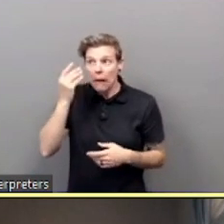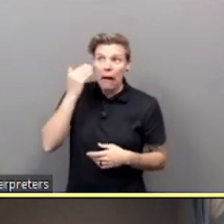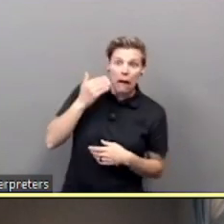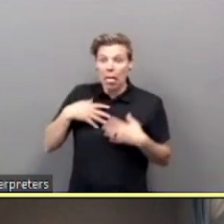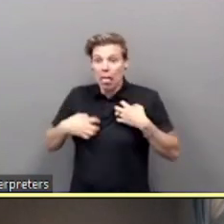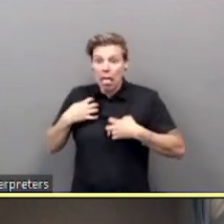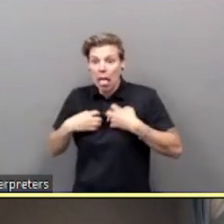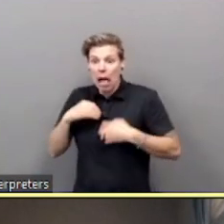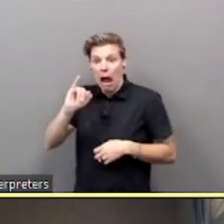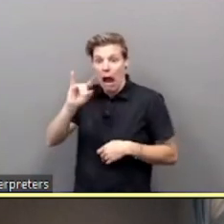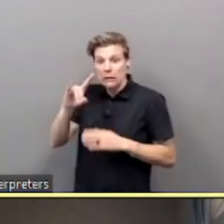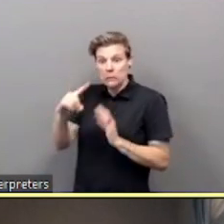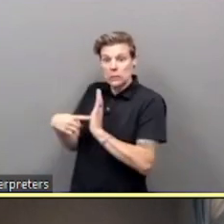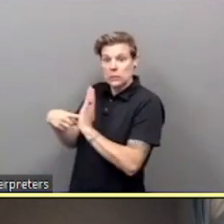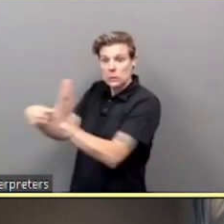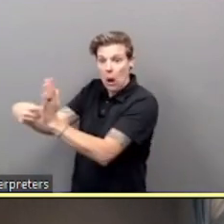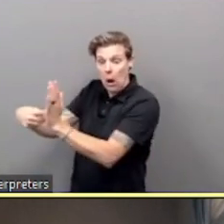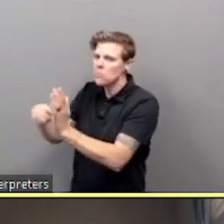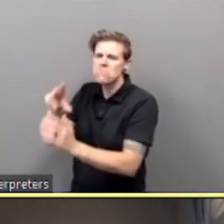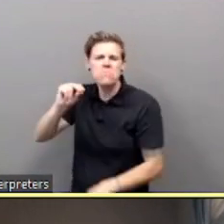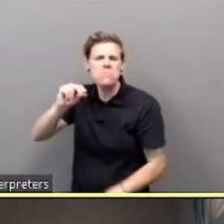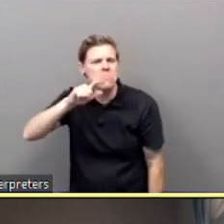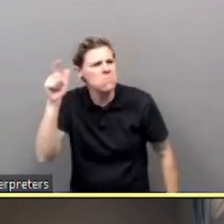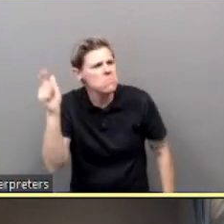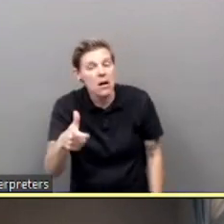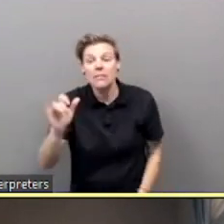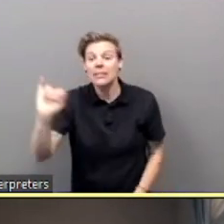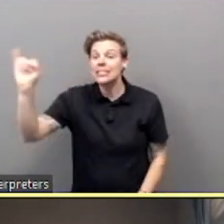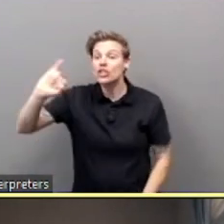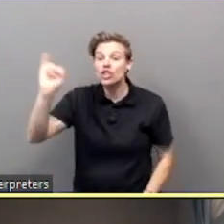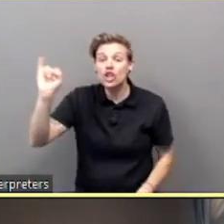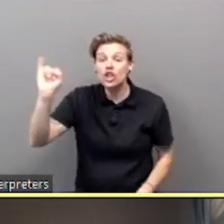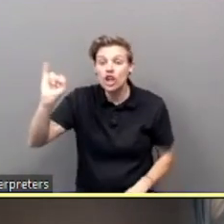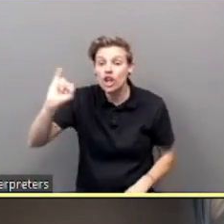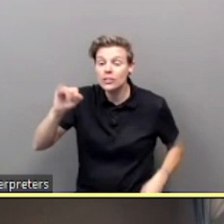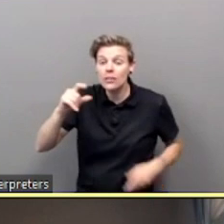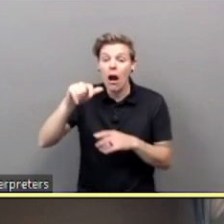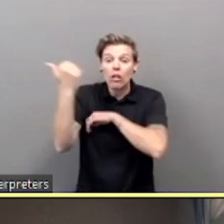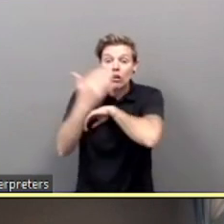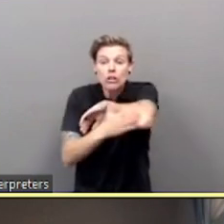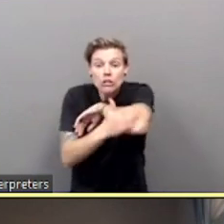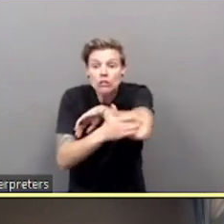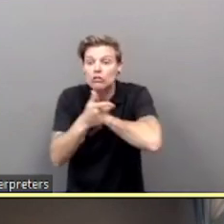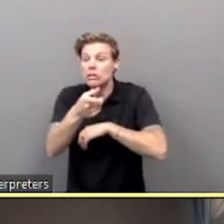or immigration status, you can still get vaccinated. So thank you so much.